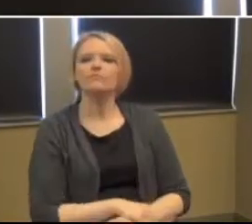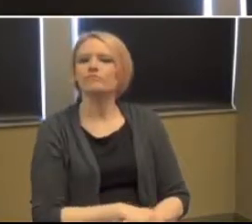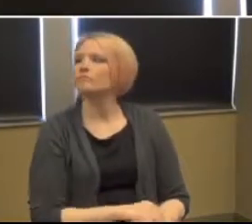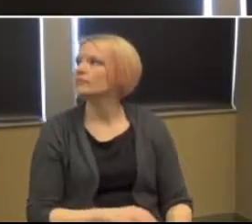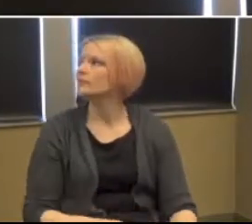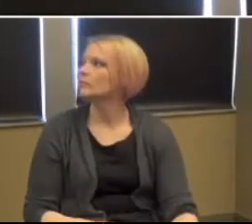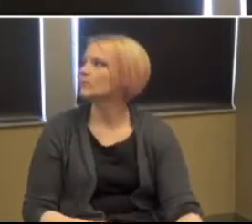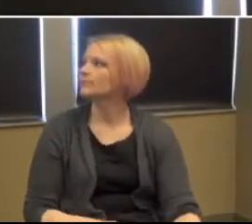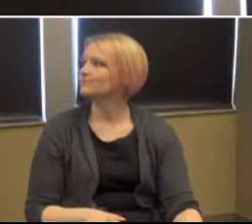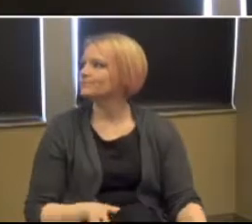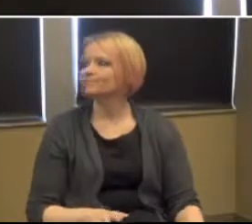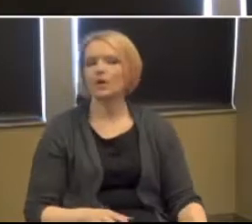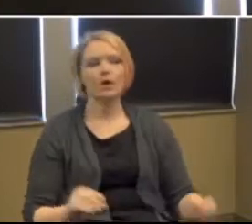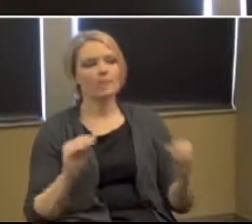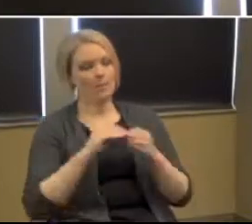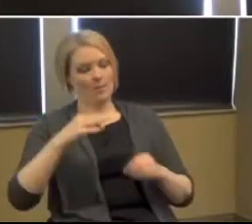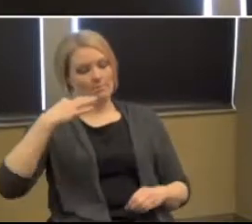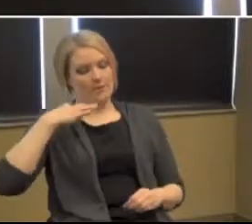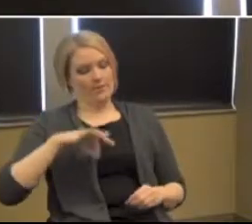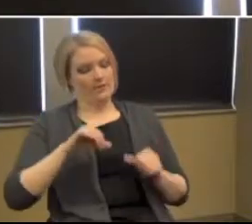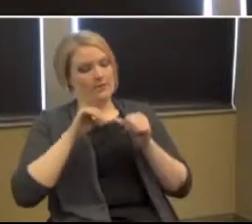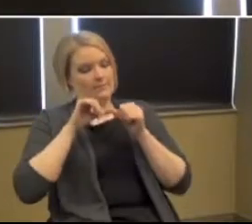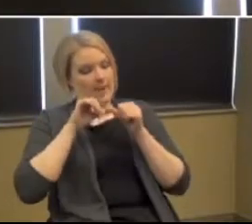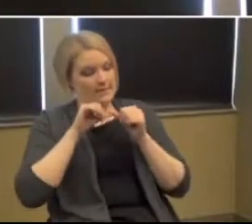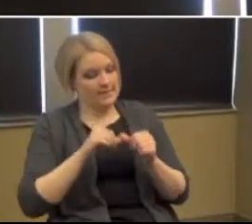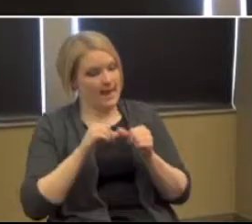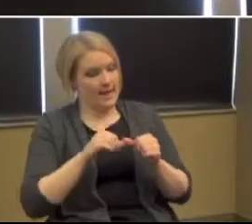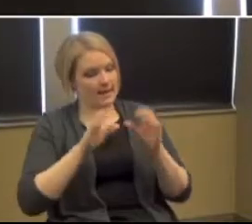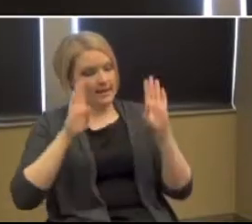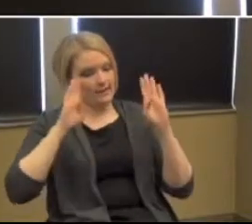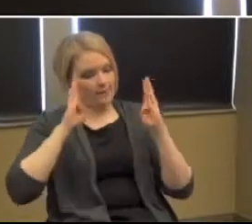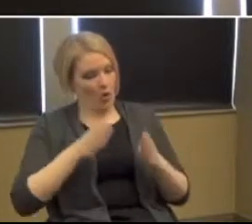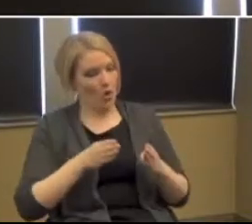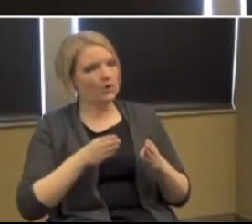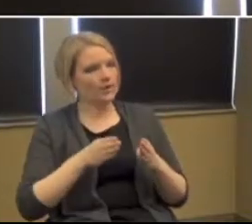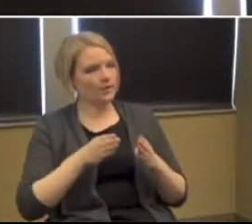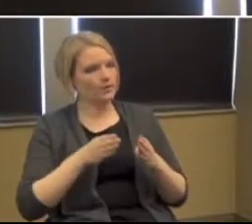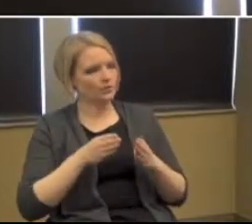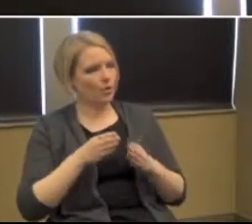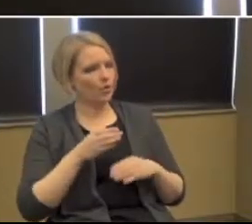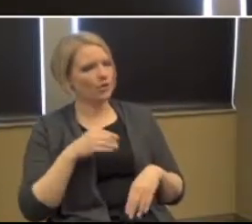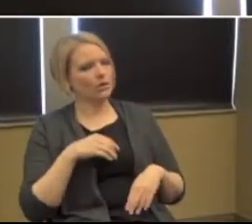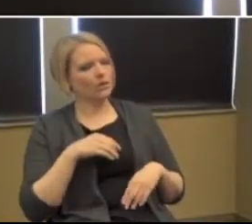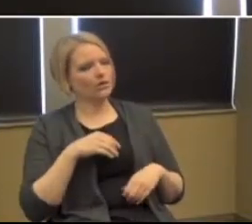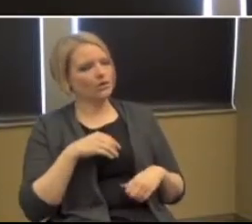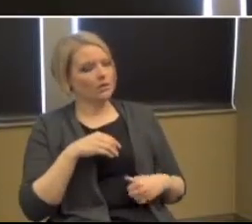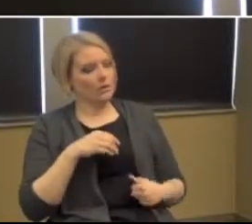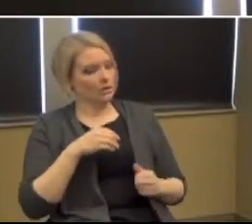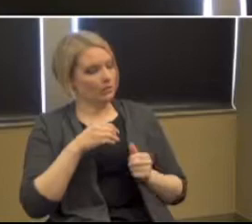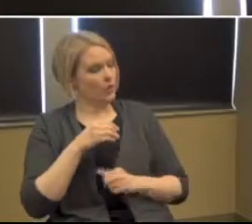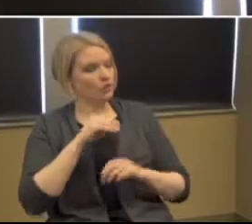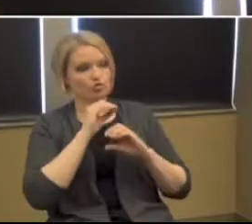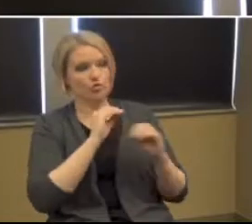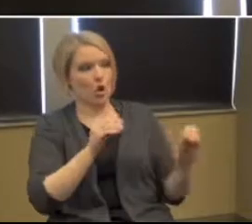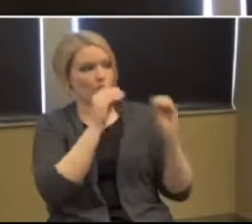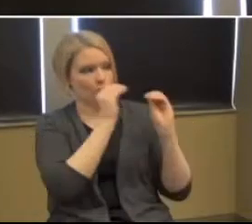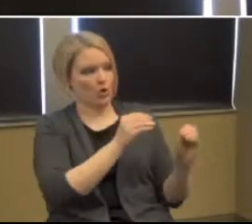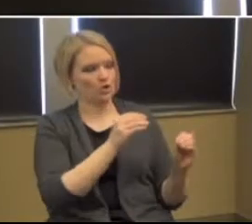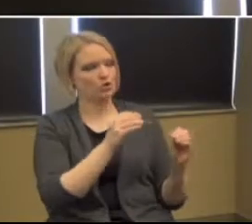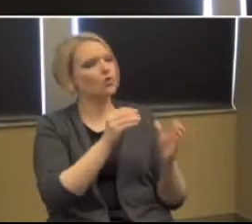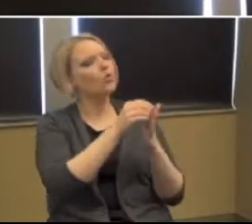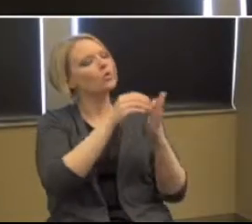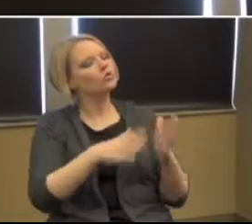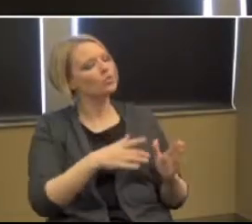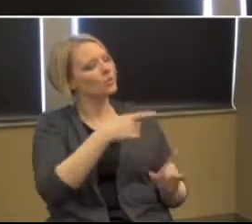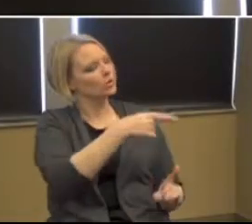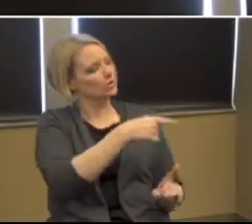So more benefits would be maintaining engagement with tasks when they're not directly receiving that instruction. So like we said, the student